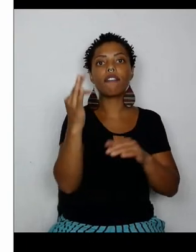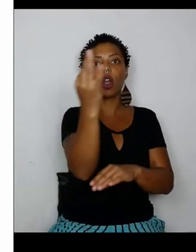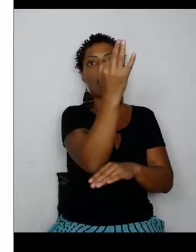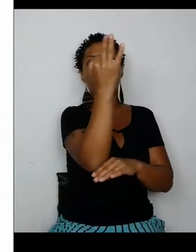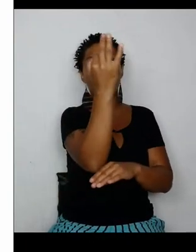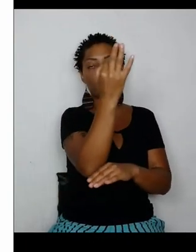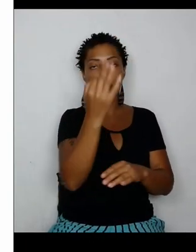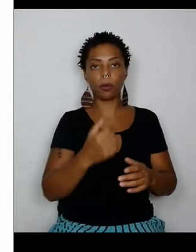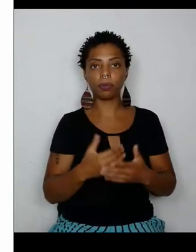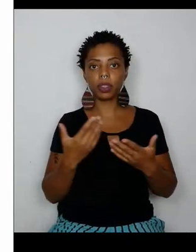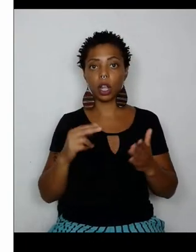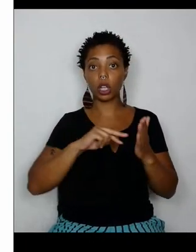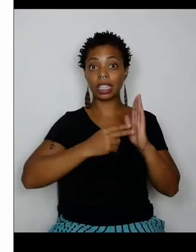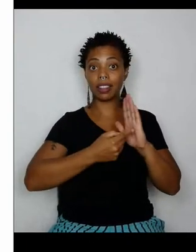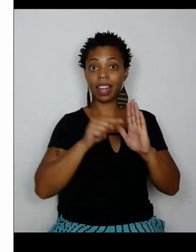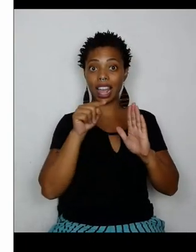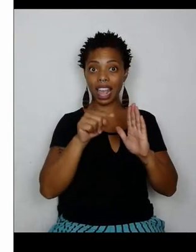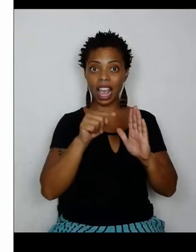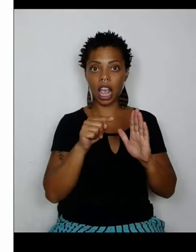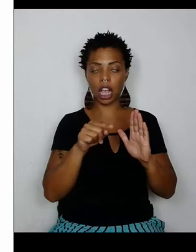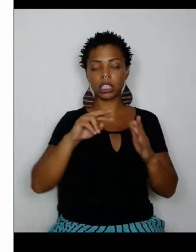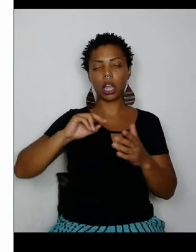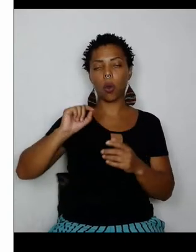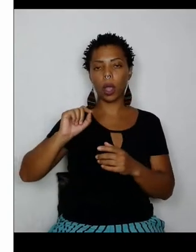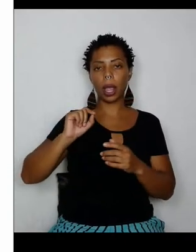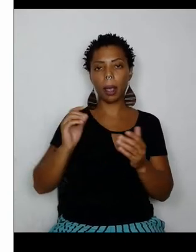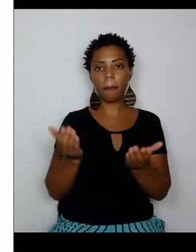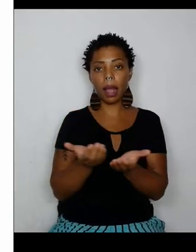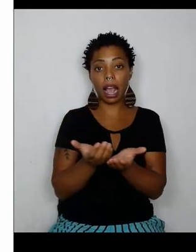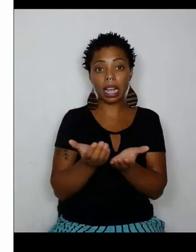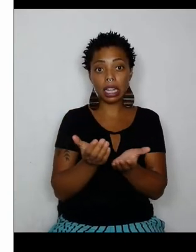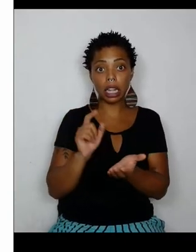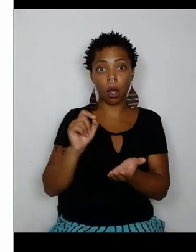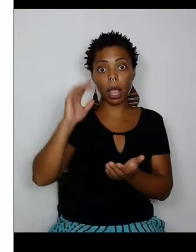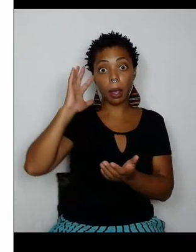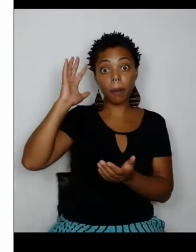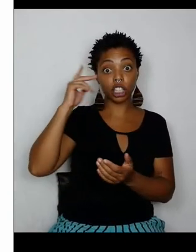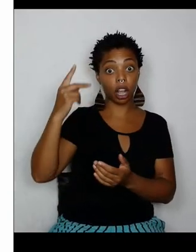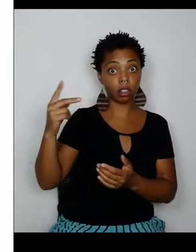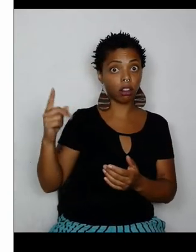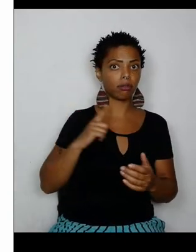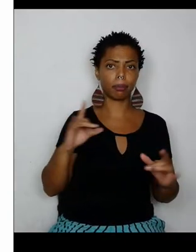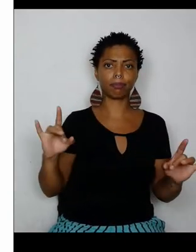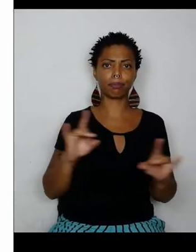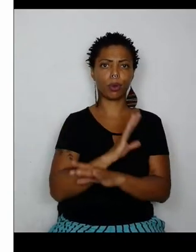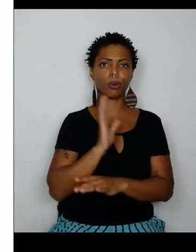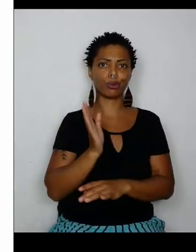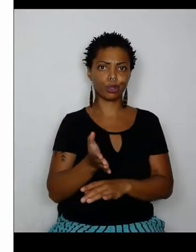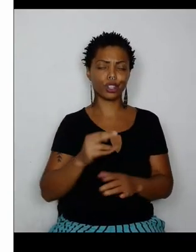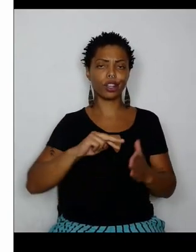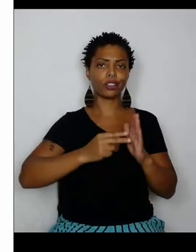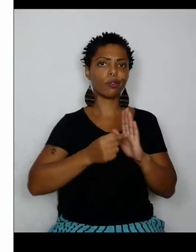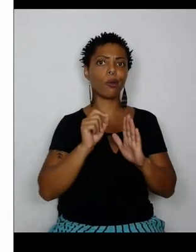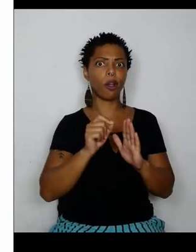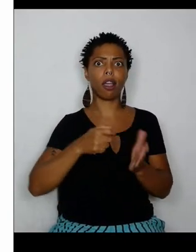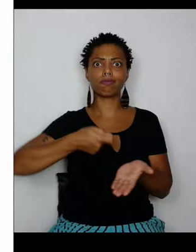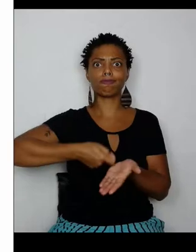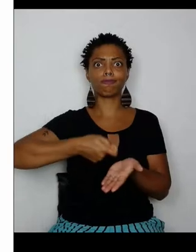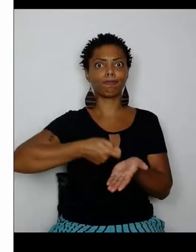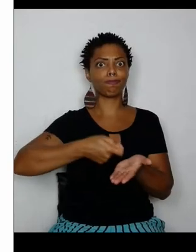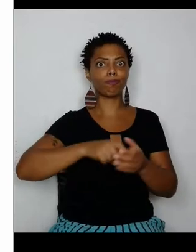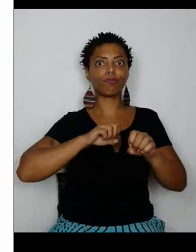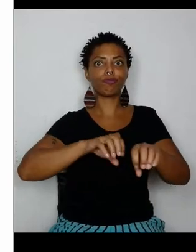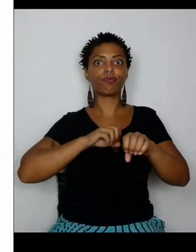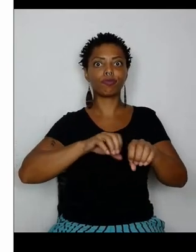transcendence is well established a product's a product of a rigorous religious education go again was well versed in the